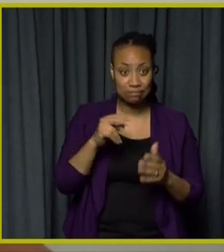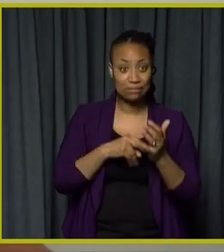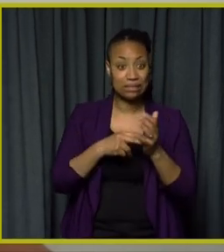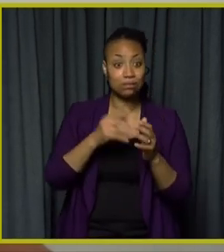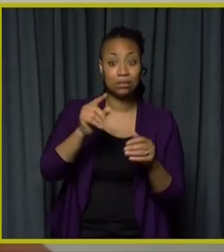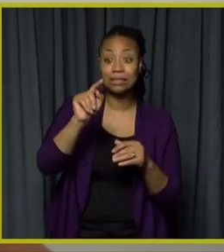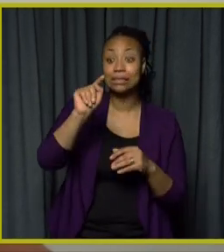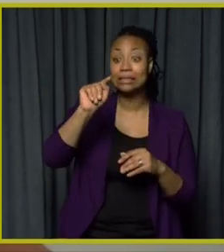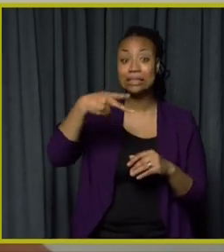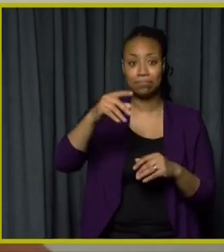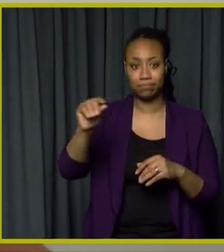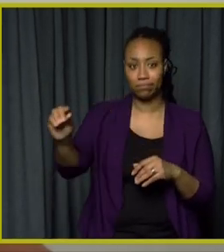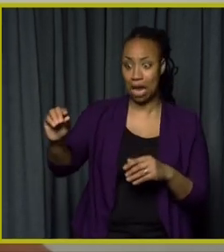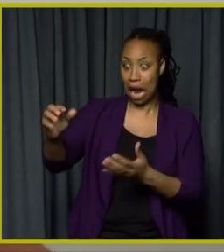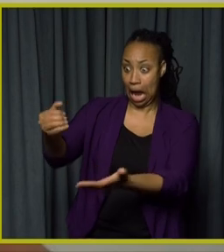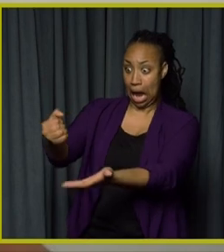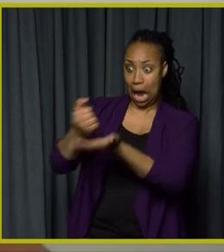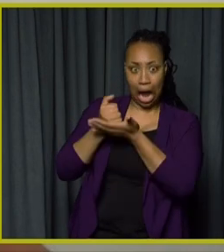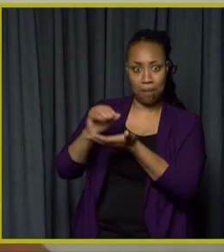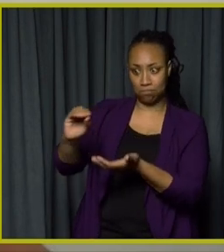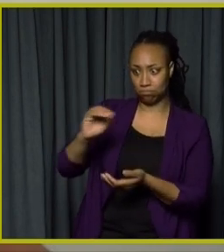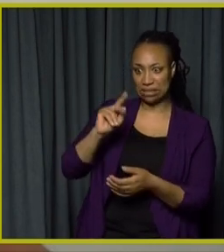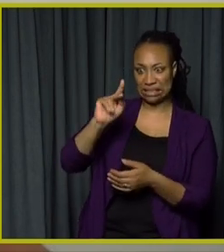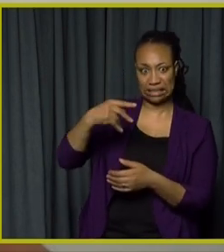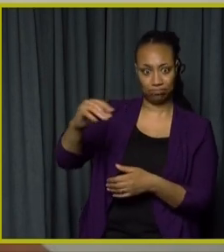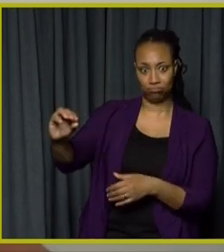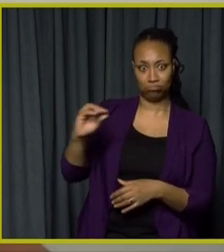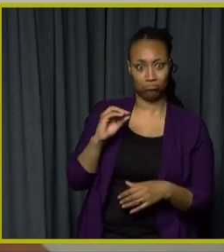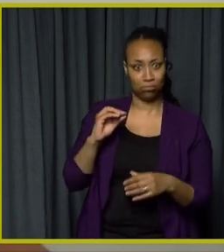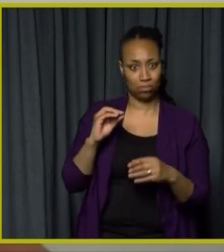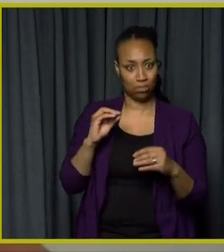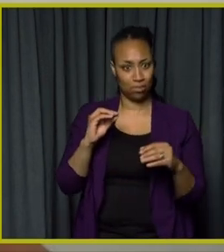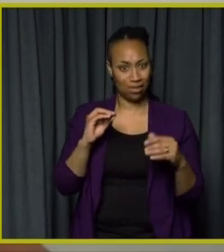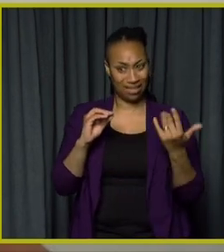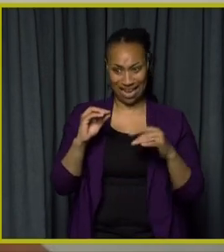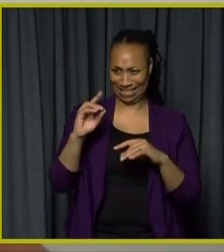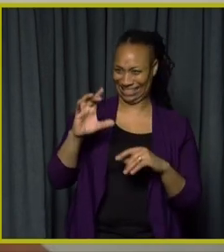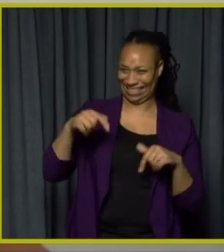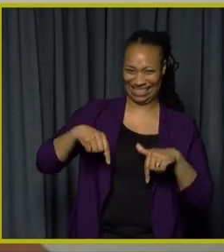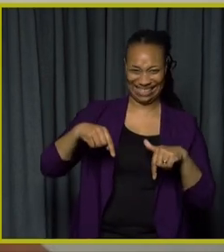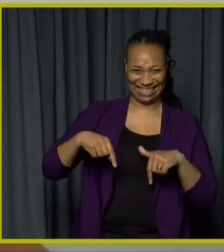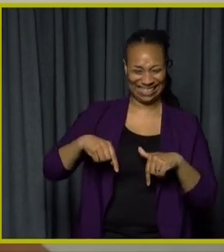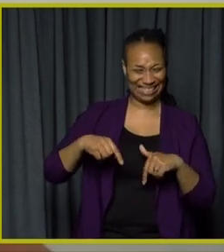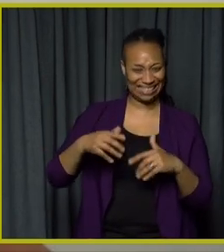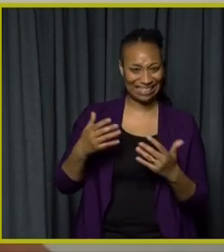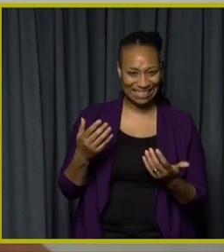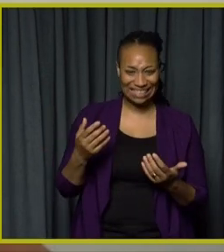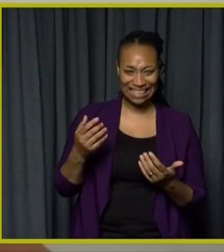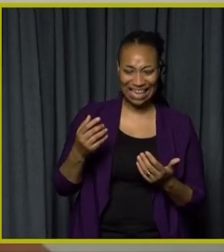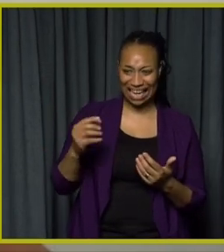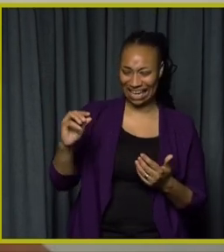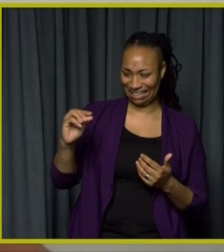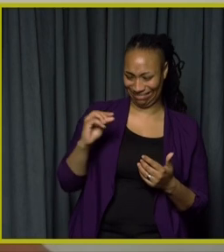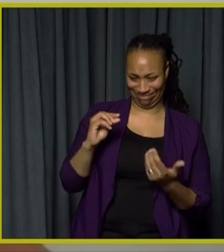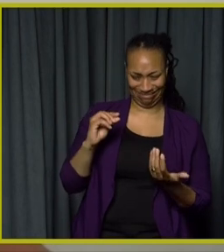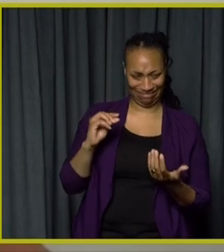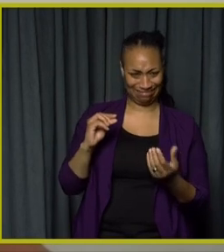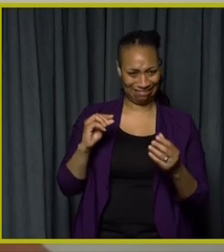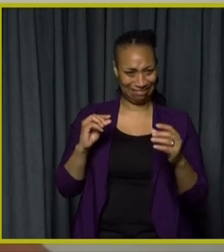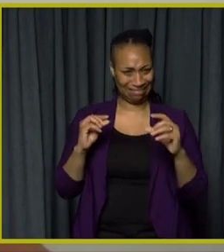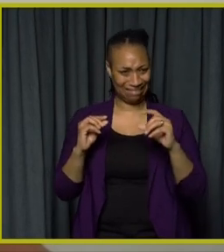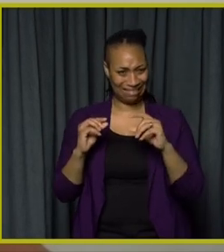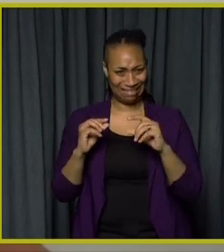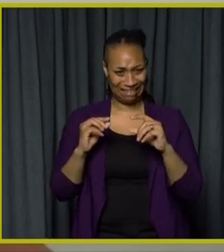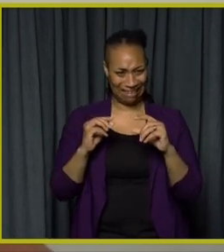the base minimum wage in the District of Columbia, which is $14 an hour. No one should have to live tip